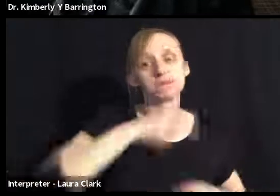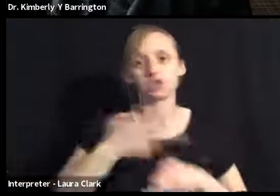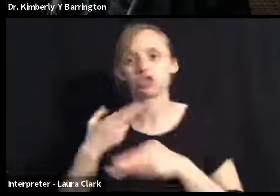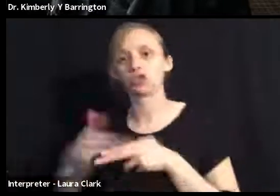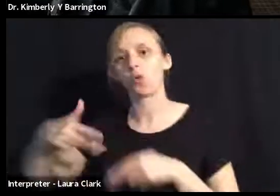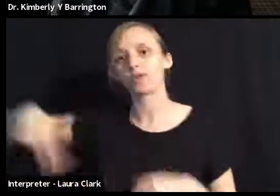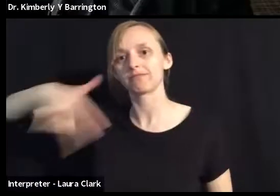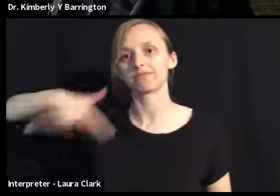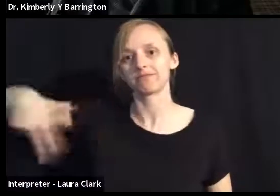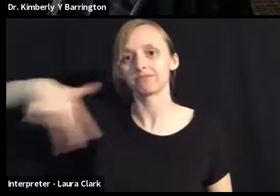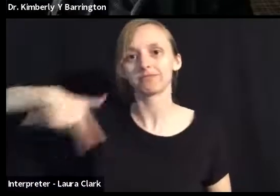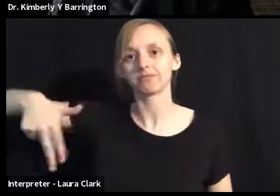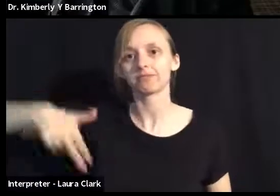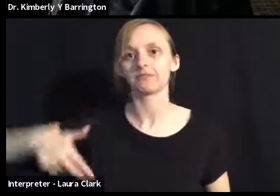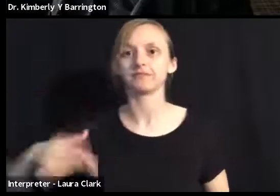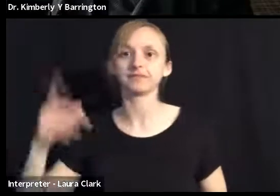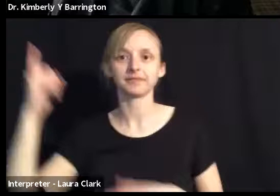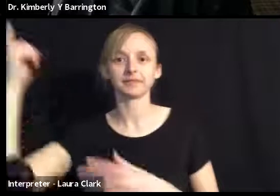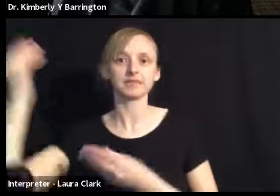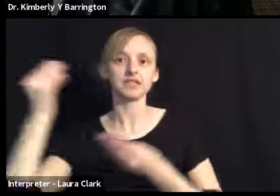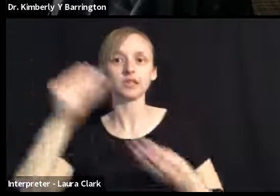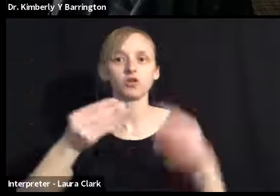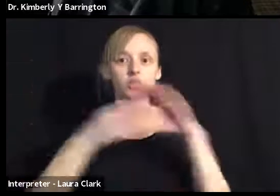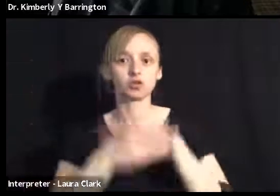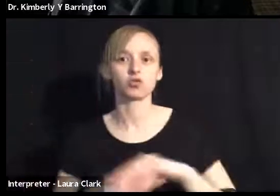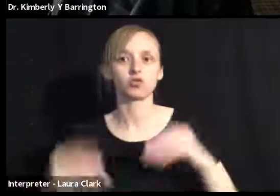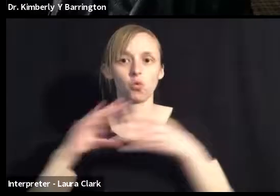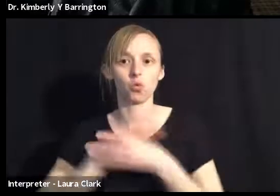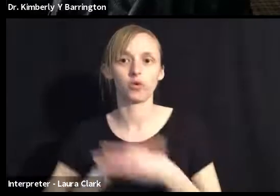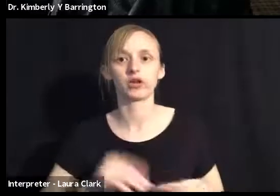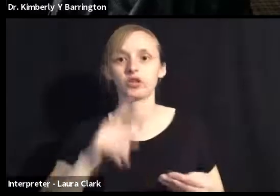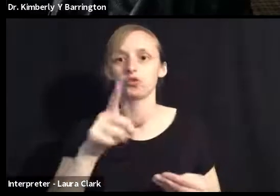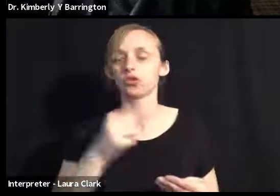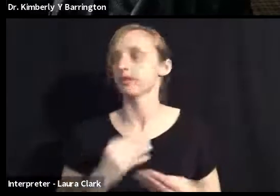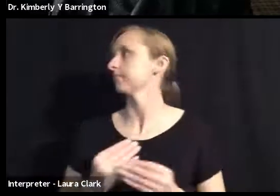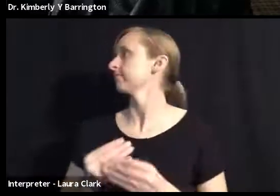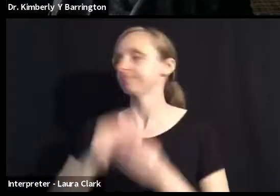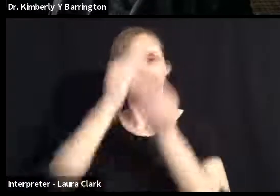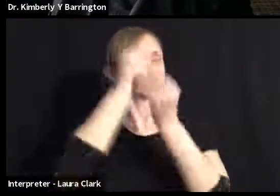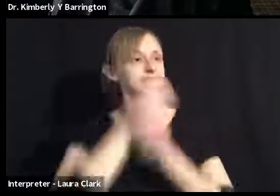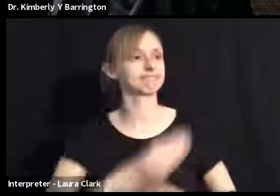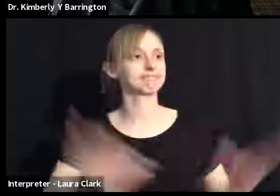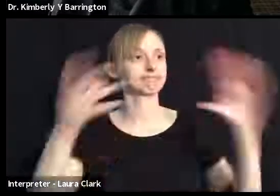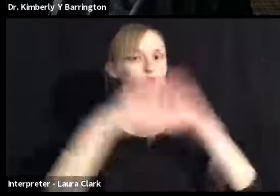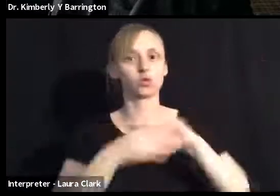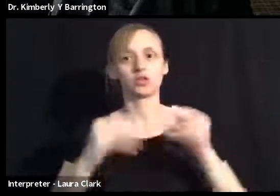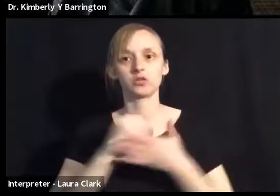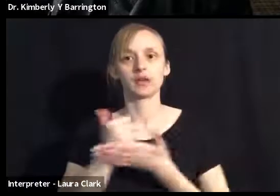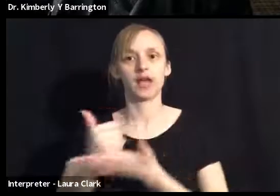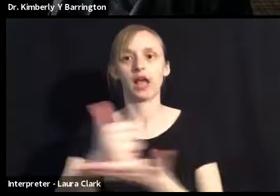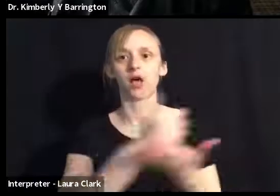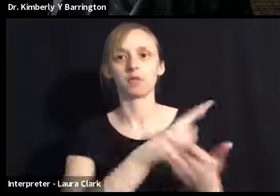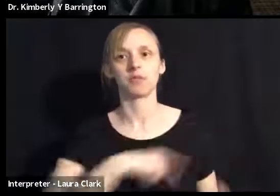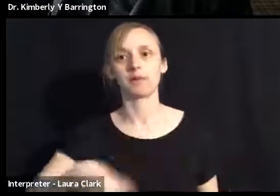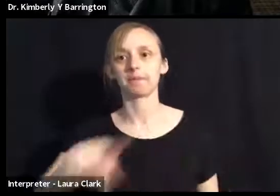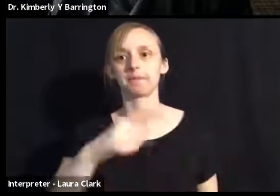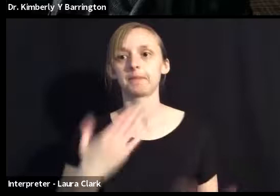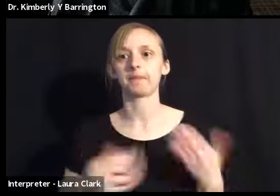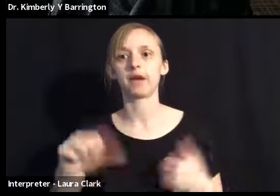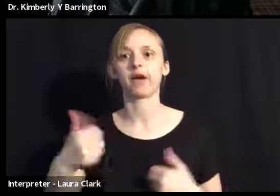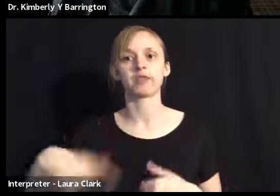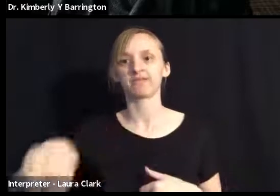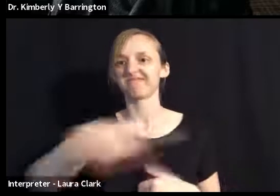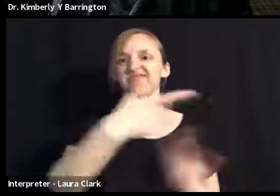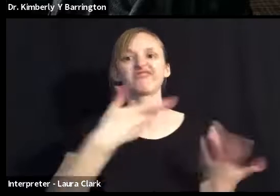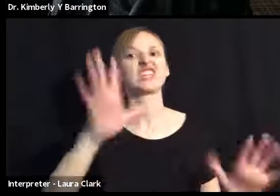He gave you a story that he wanted you to be able to go out in the world and tell somebody else, because it may be somebody else that already been through it,